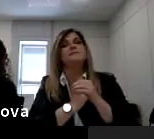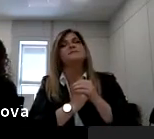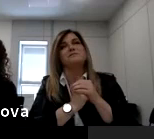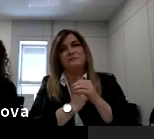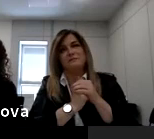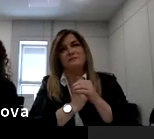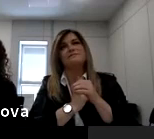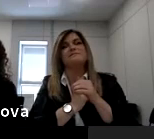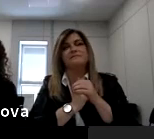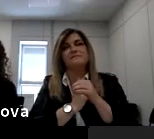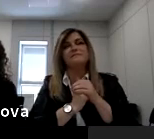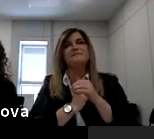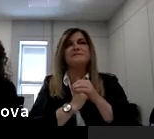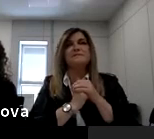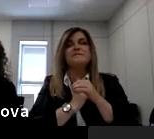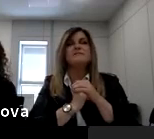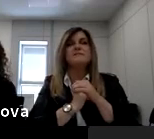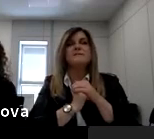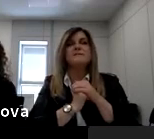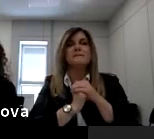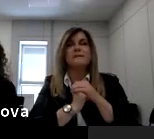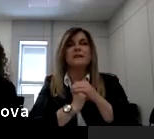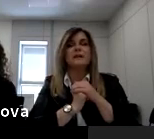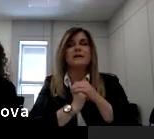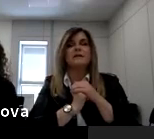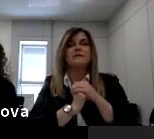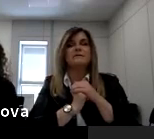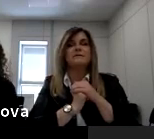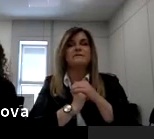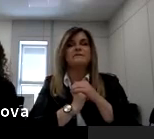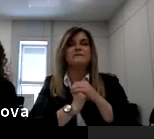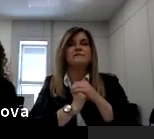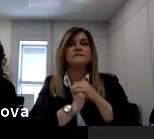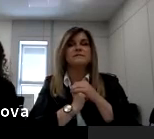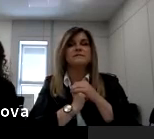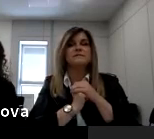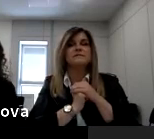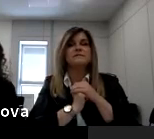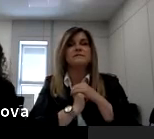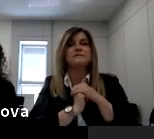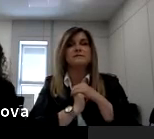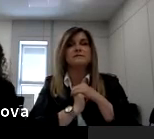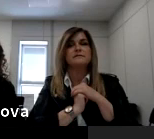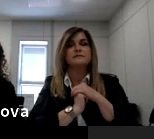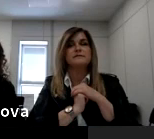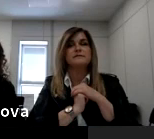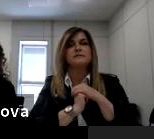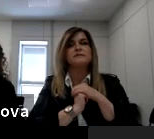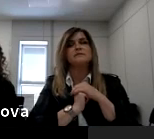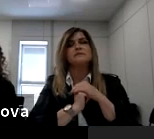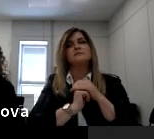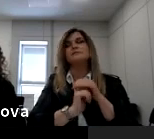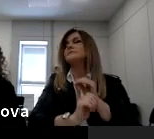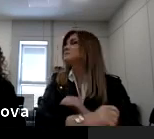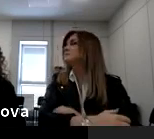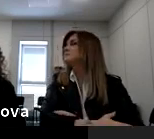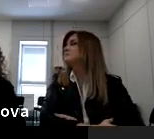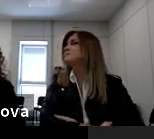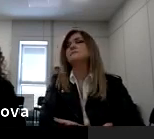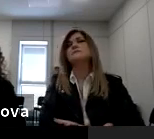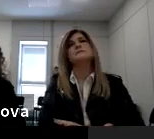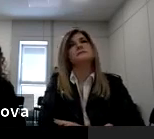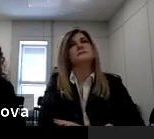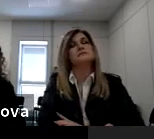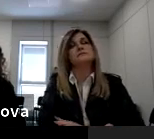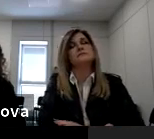Yes, I think that the new line will replace the Inti line later, but now you can use Inti line as well, because